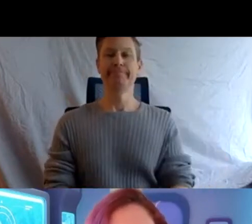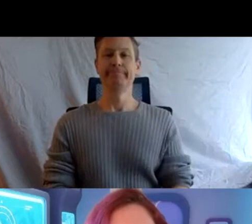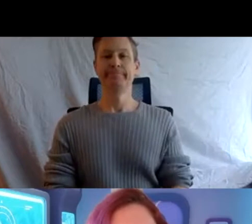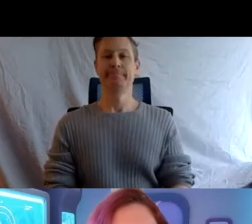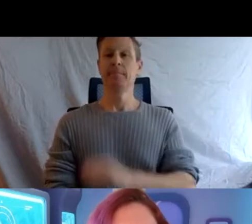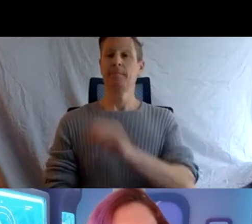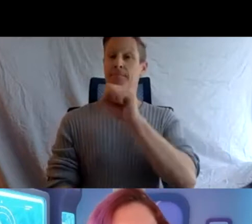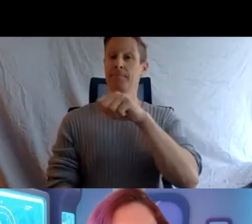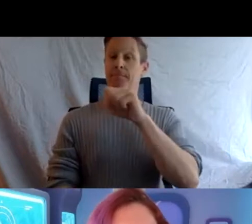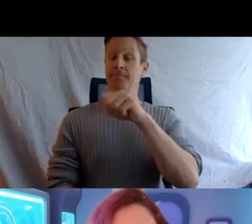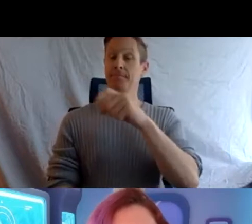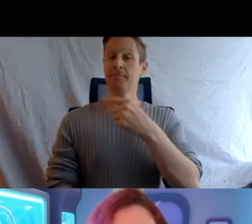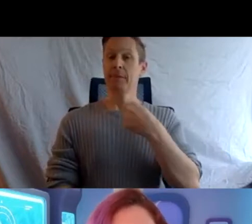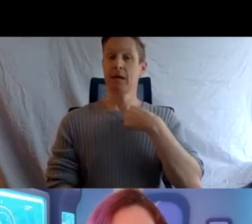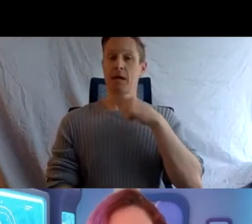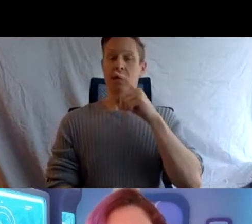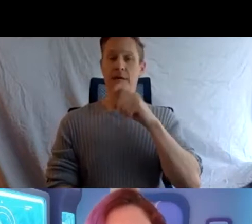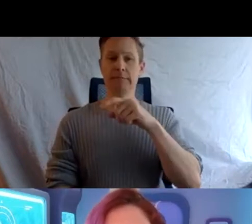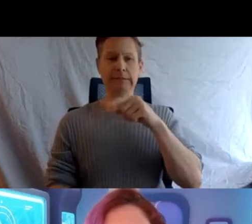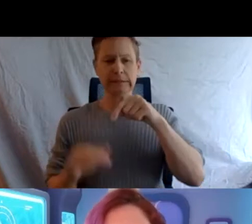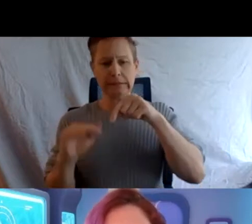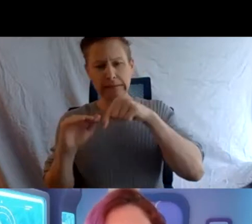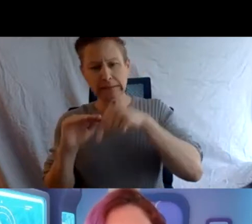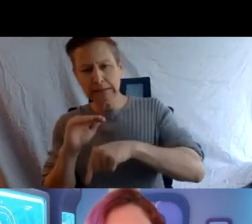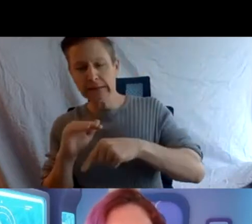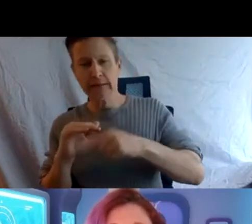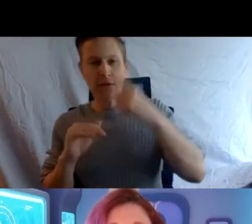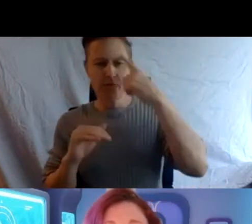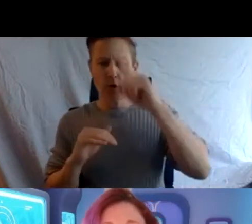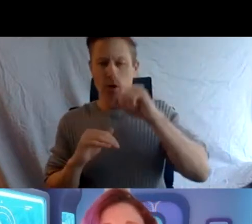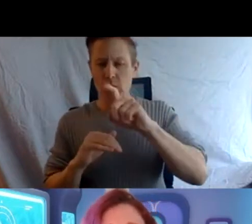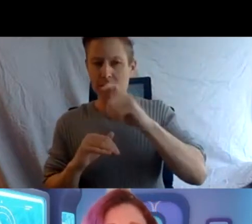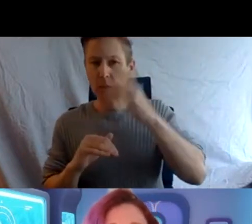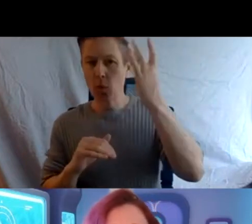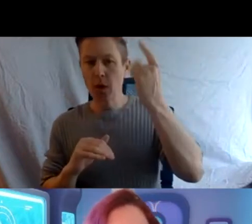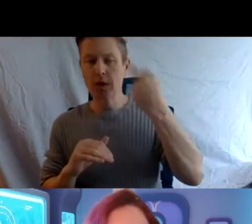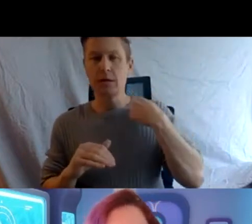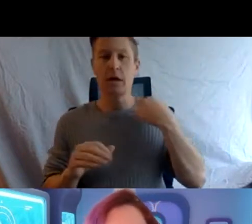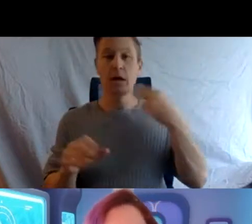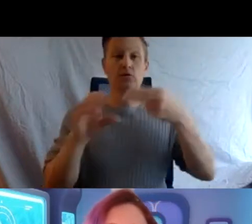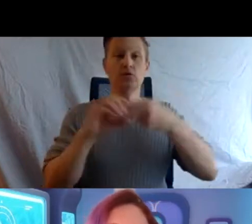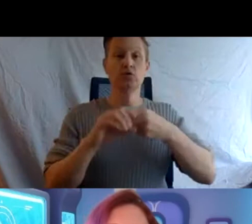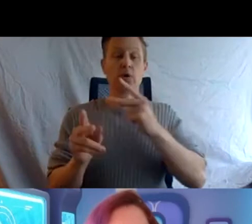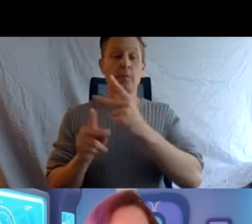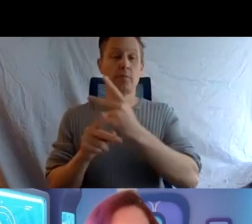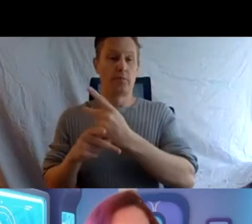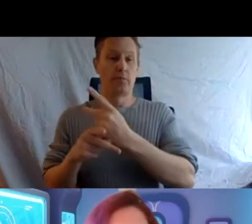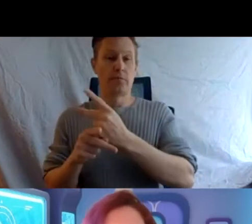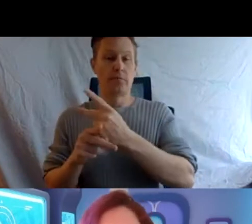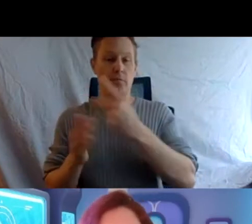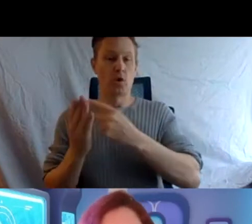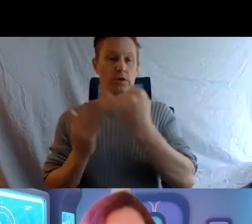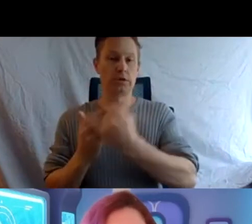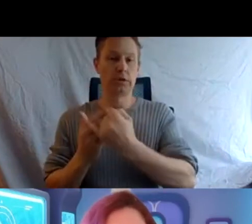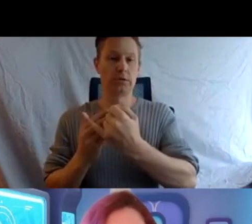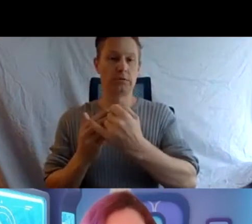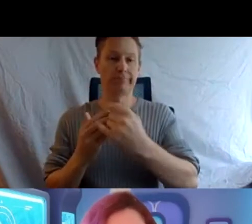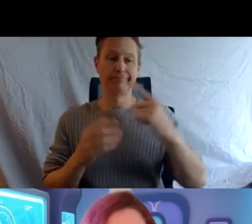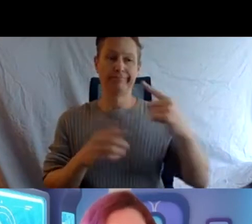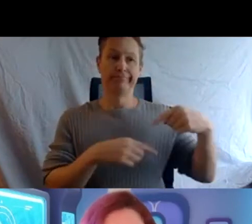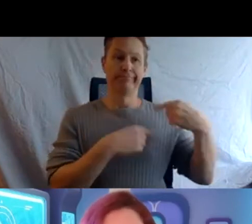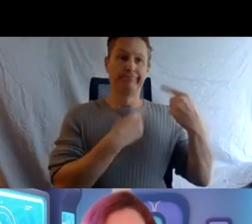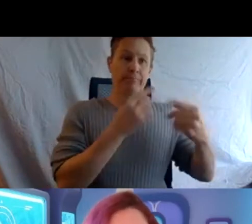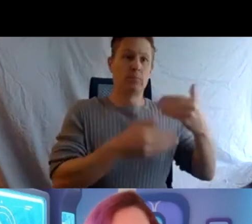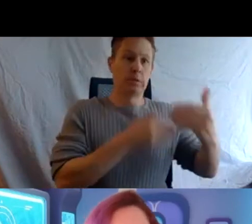Yes, I had to do some digging on this question because when I came on to the production, because the life of an animated cartoon can be very,